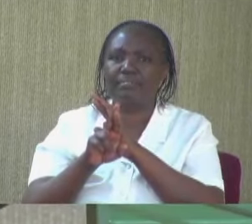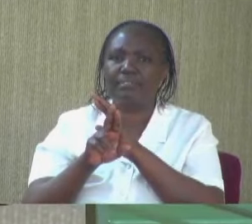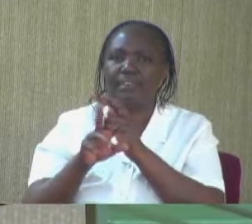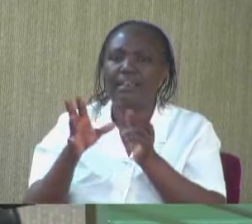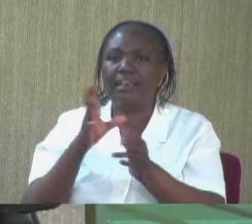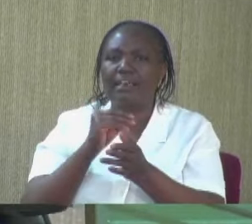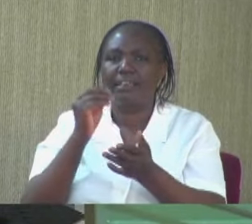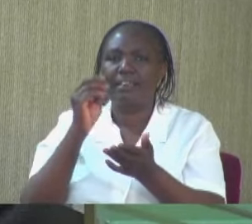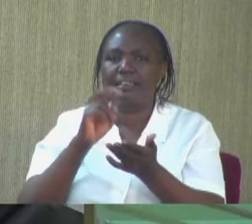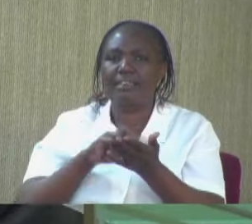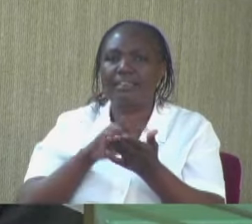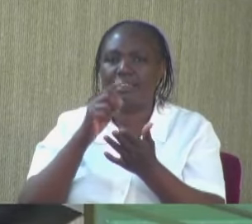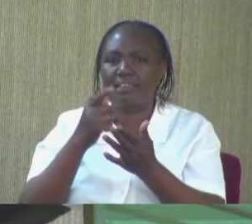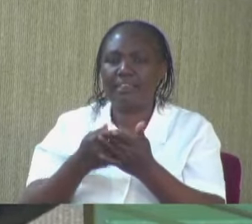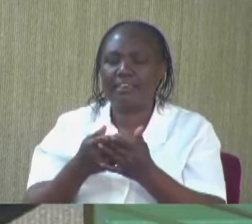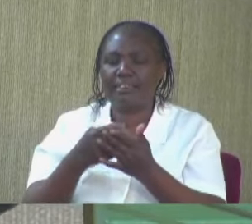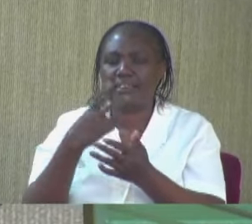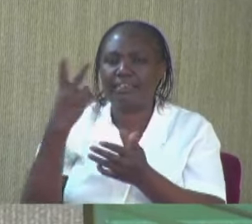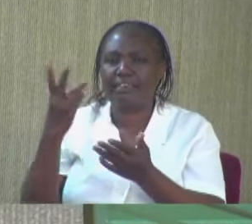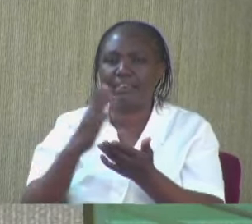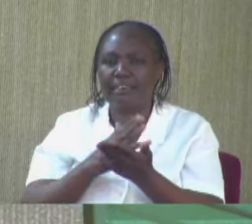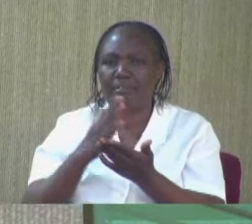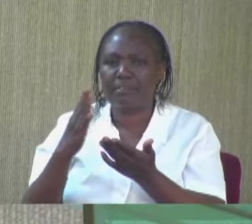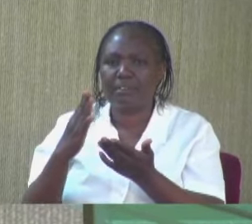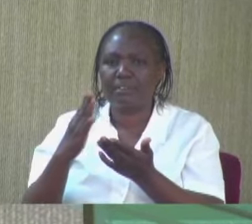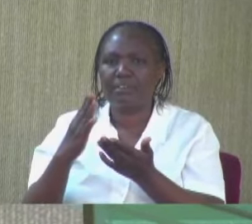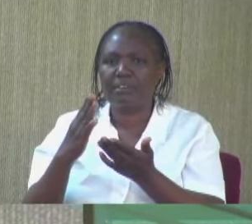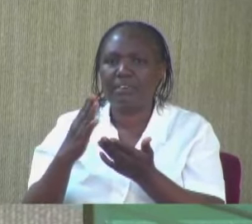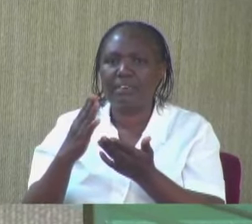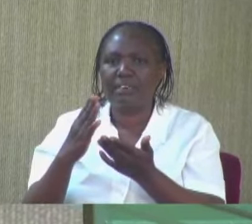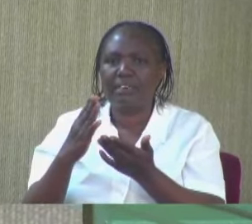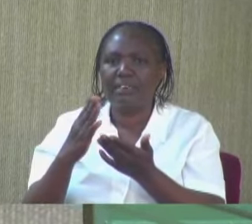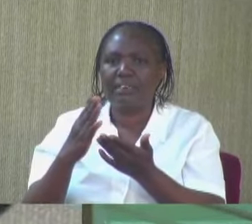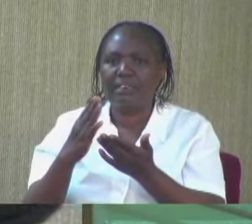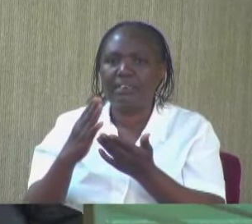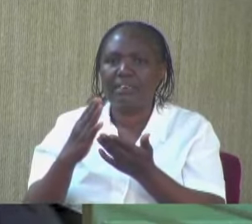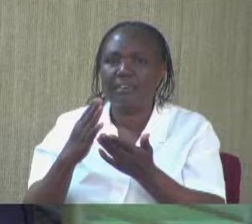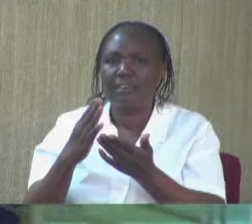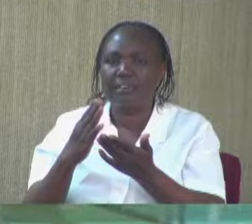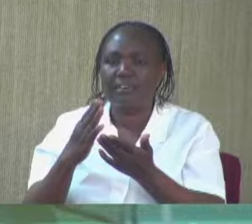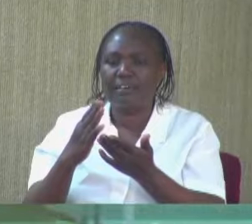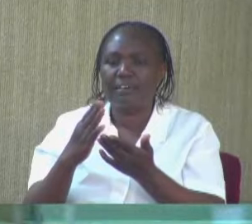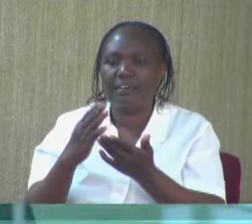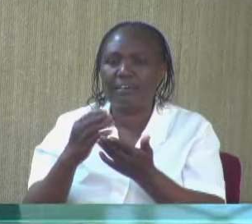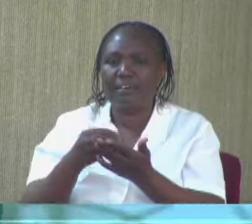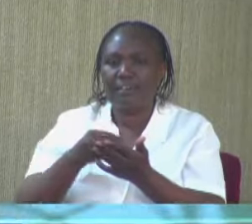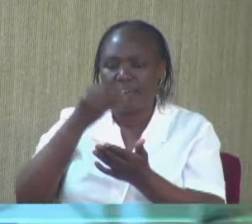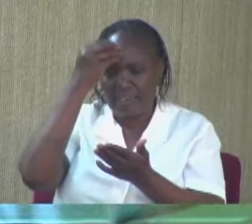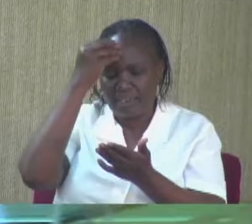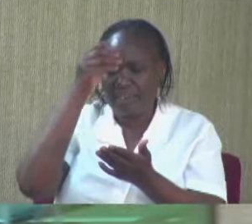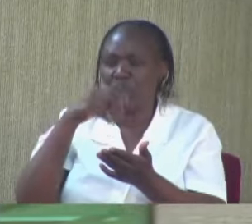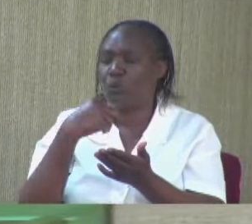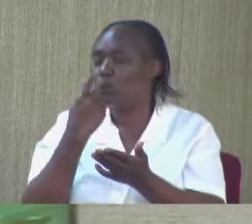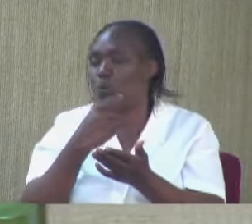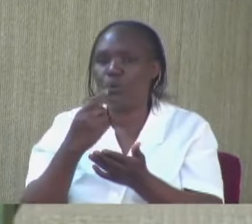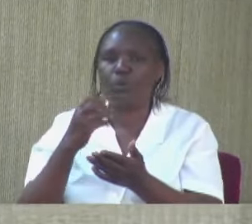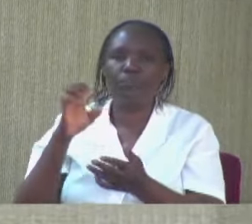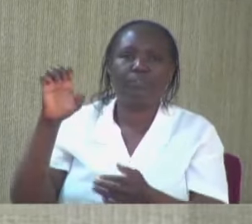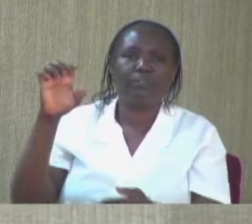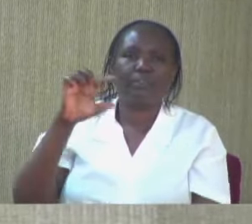then the second part of this presentation, we will go now to Ellen White. Before we